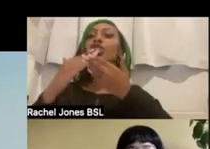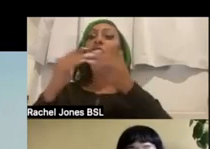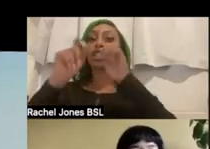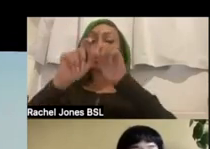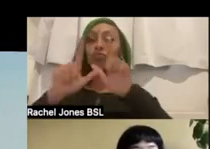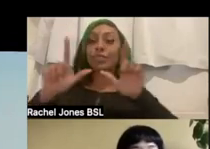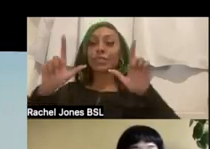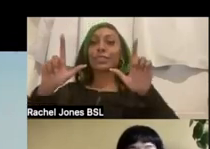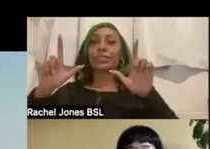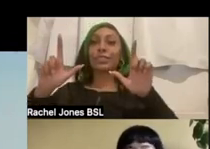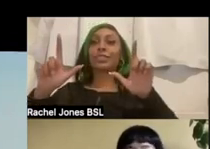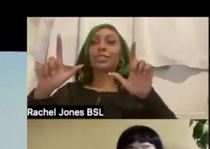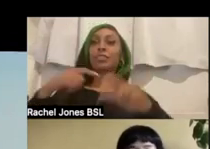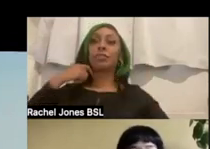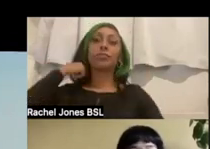share my PowerPoints.